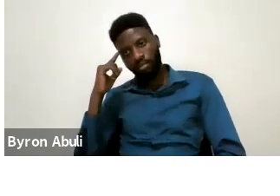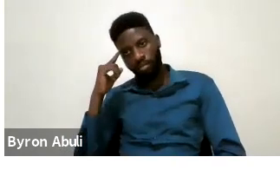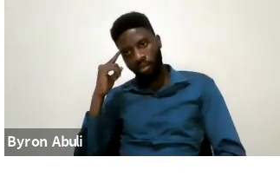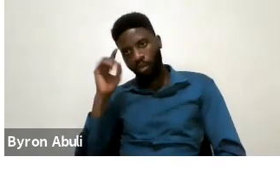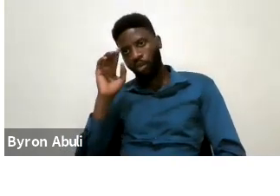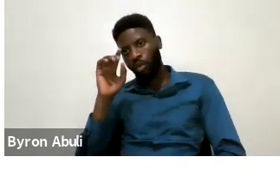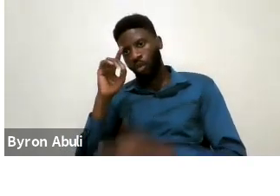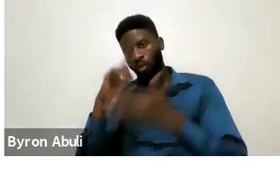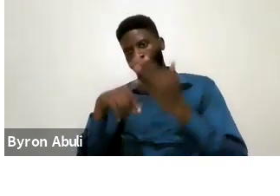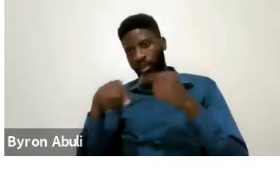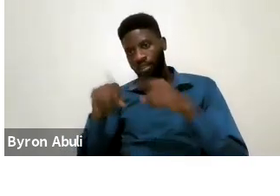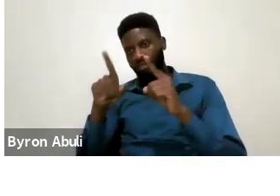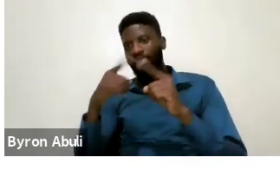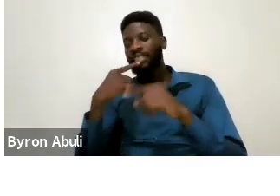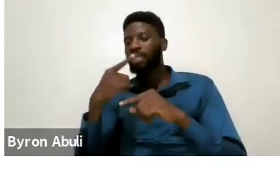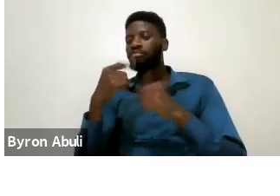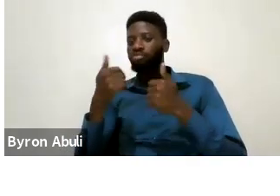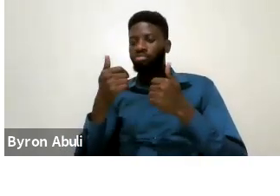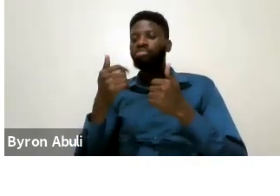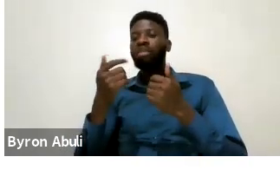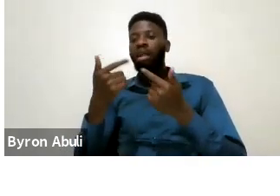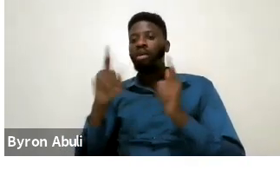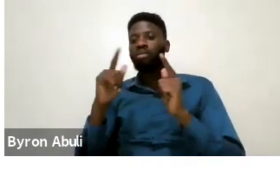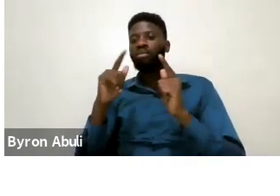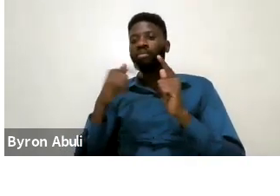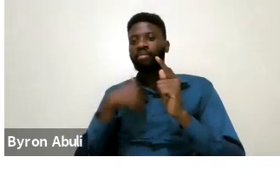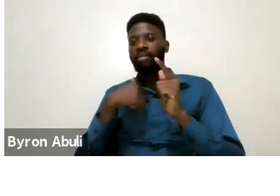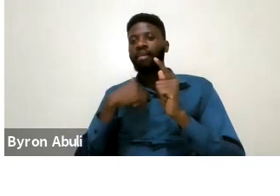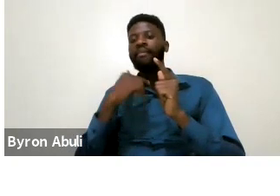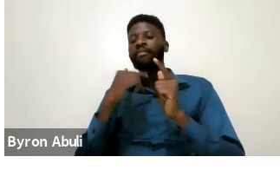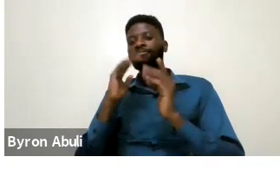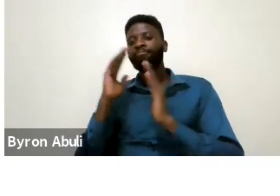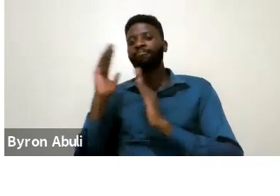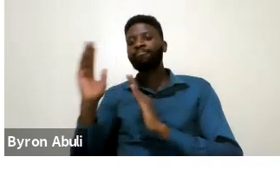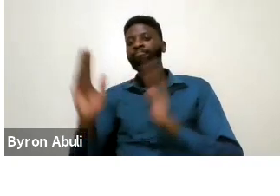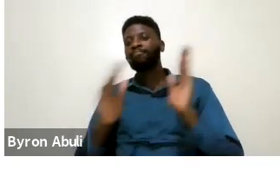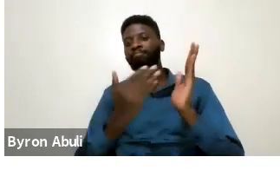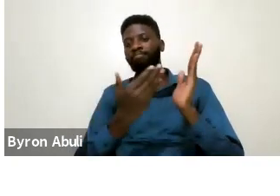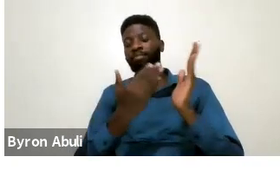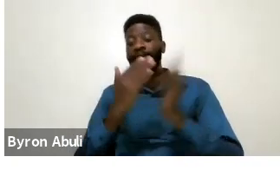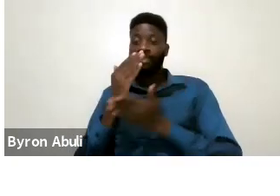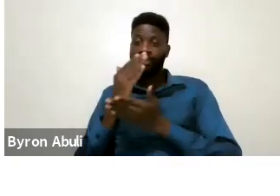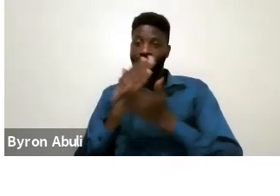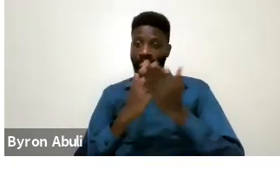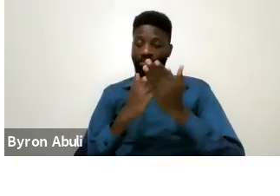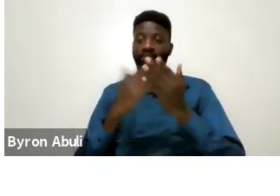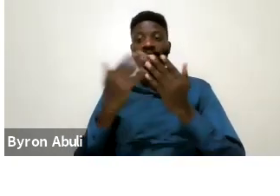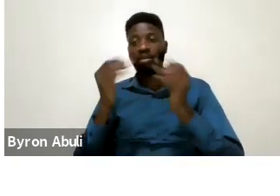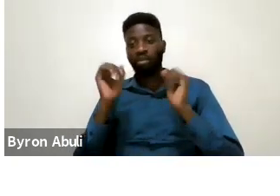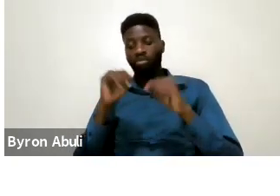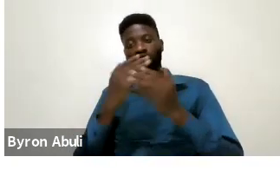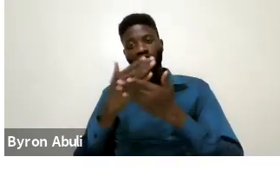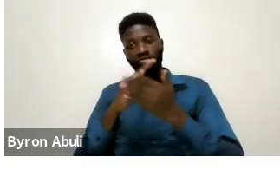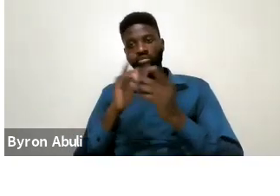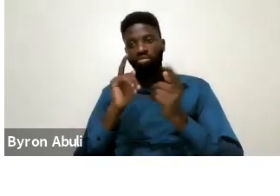totally appropriate. So allow me to move to this. I think you can be able to share, some of you can be able to share, if you have some you can put on the